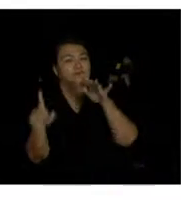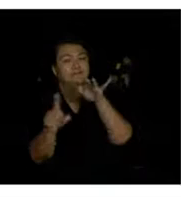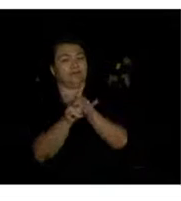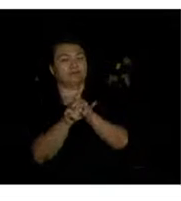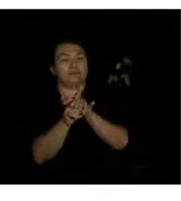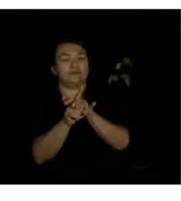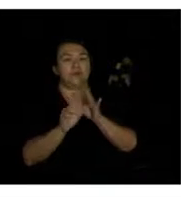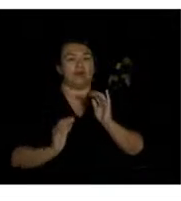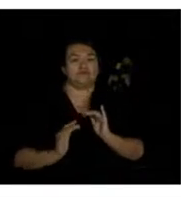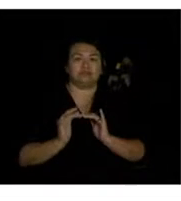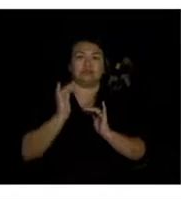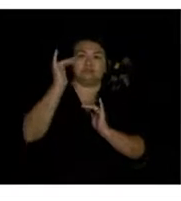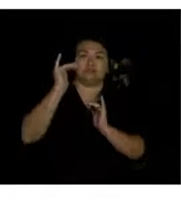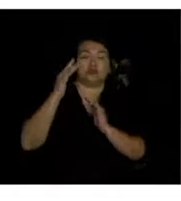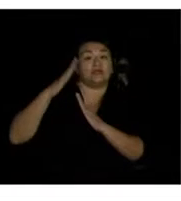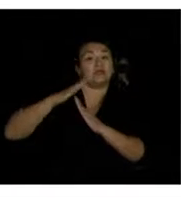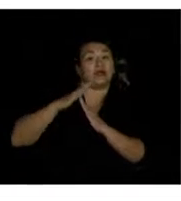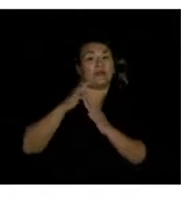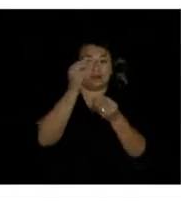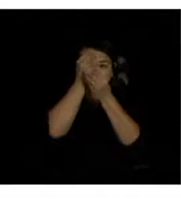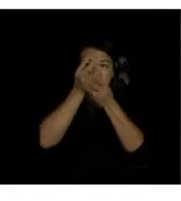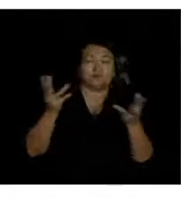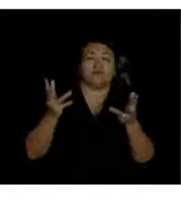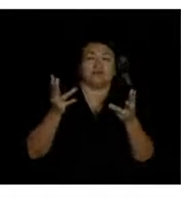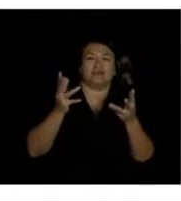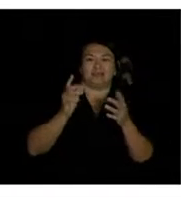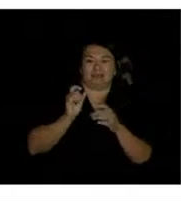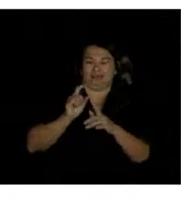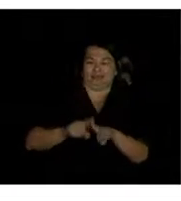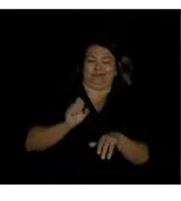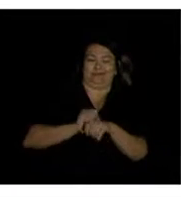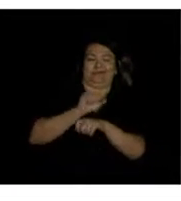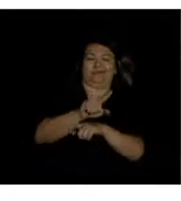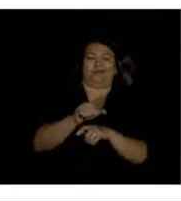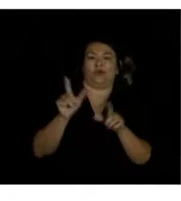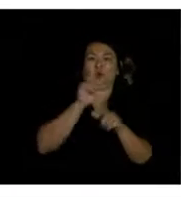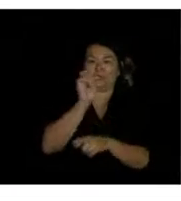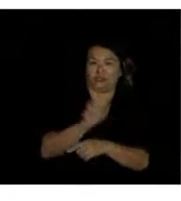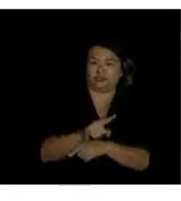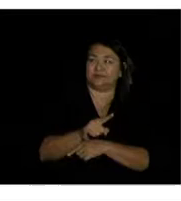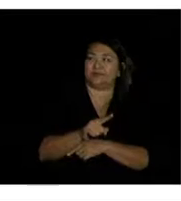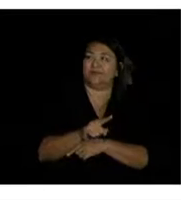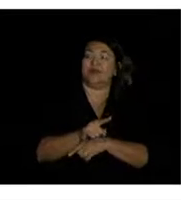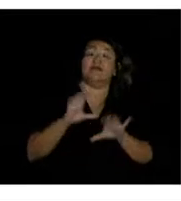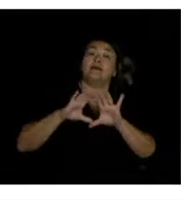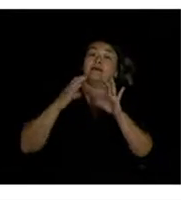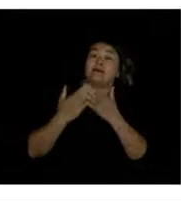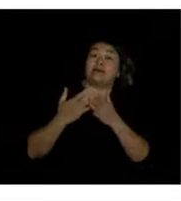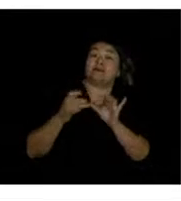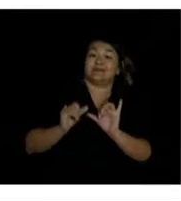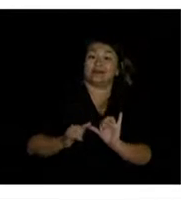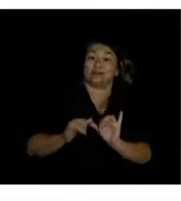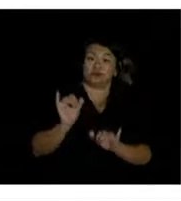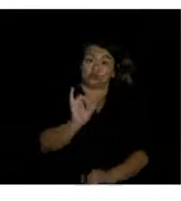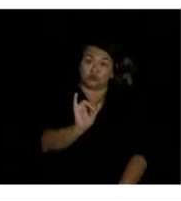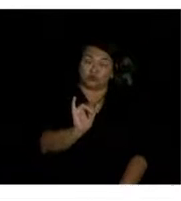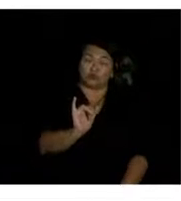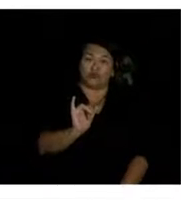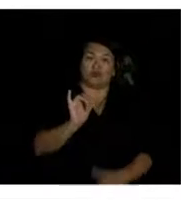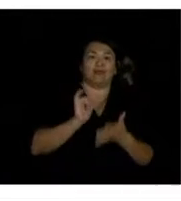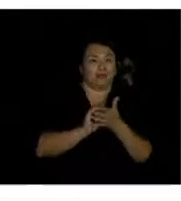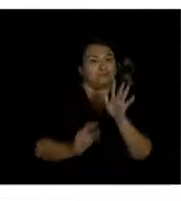bubbled to the top as we sent out this preliminary question. Class size is also something that came to the